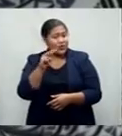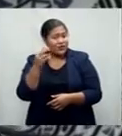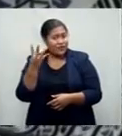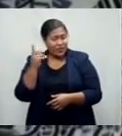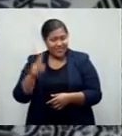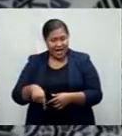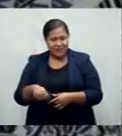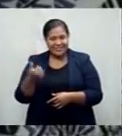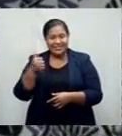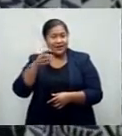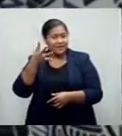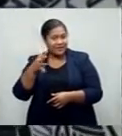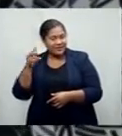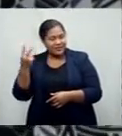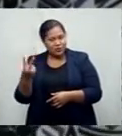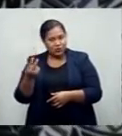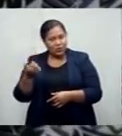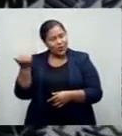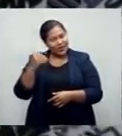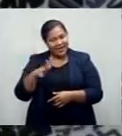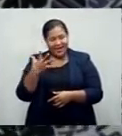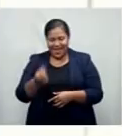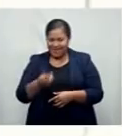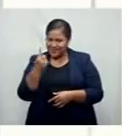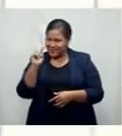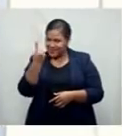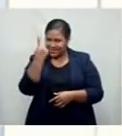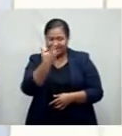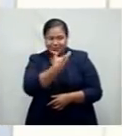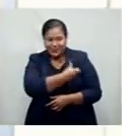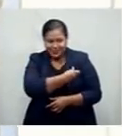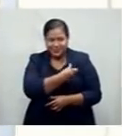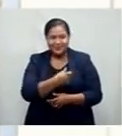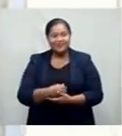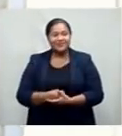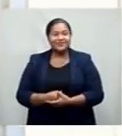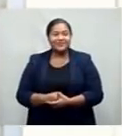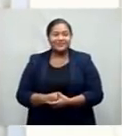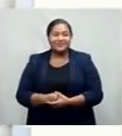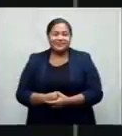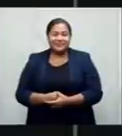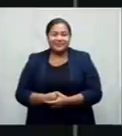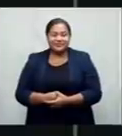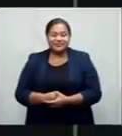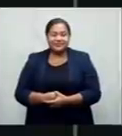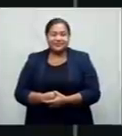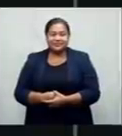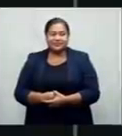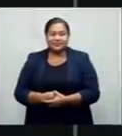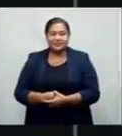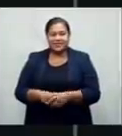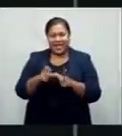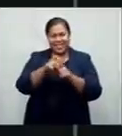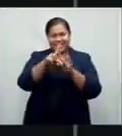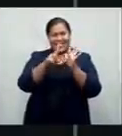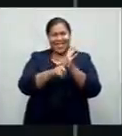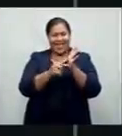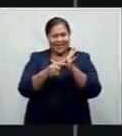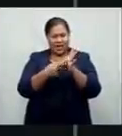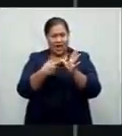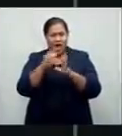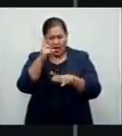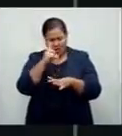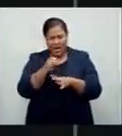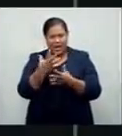324,462 individuals have been inoculated with the first dose. Kritika Kumar, FBC News. The Delta variant has the ability